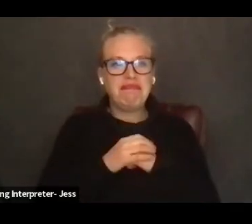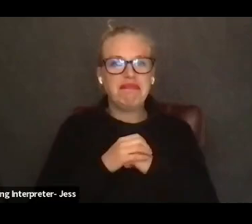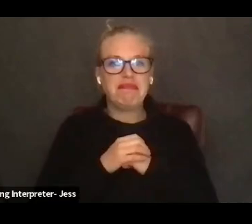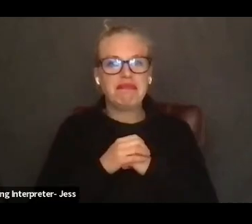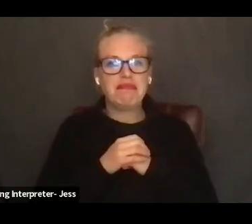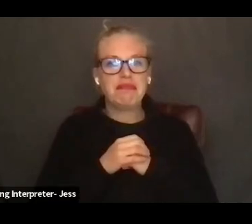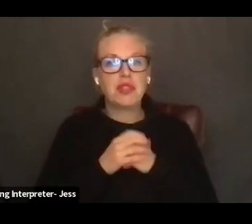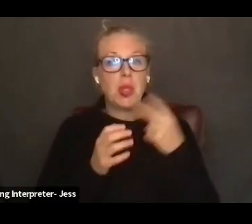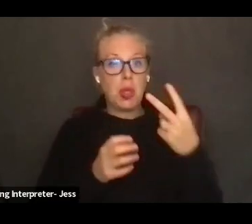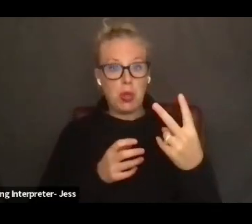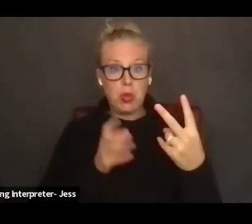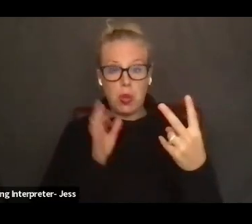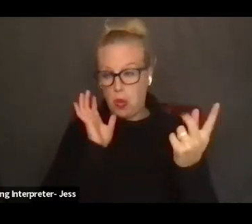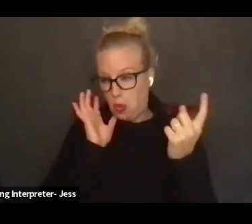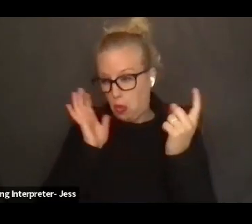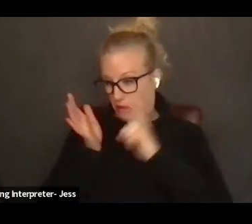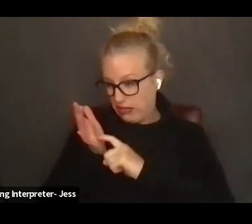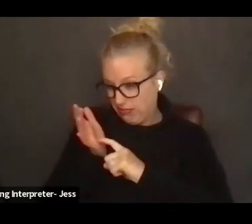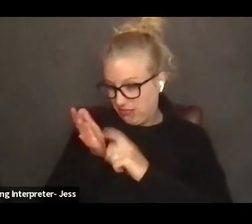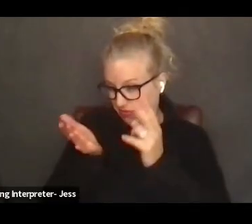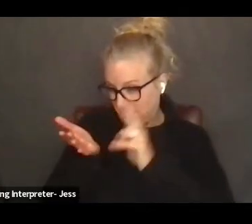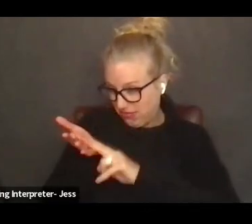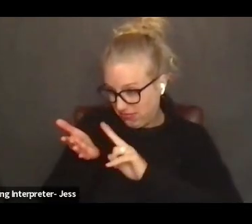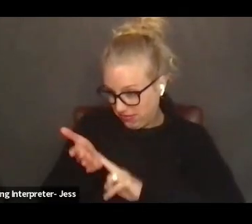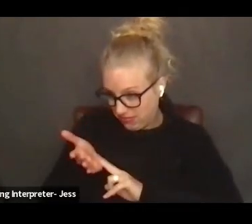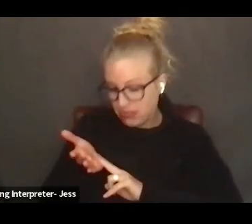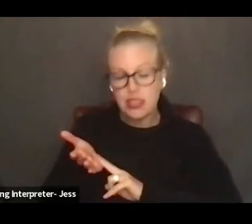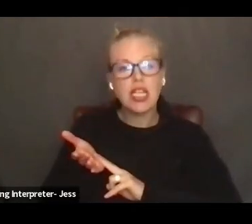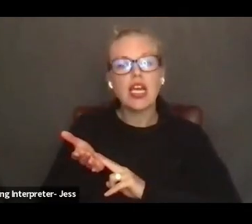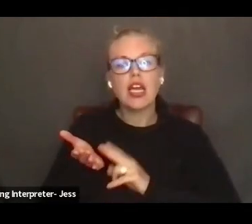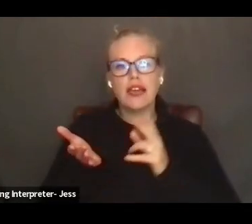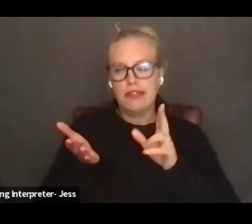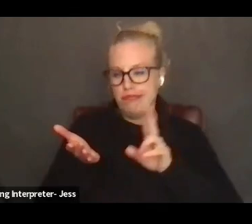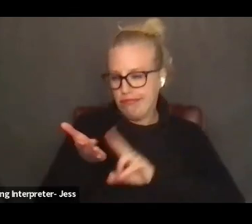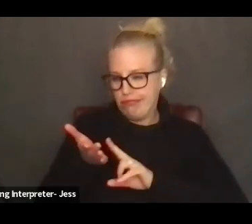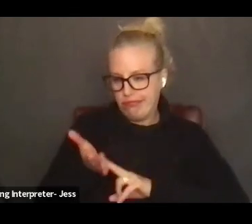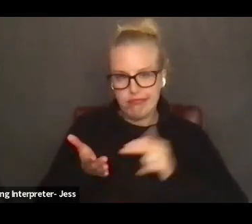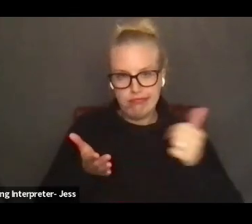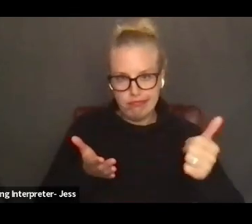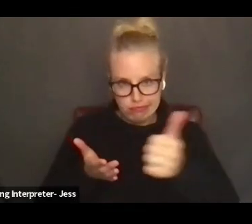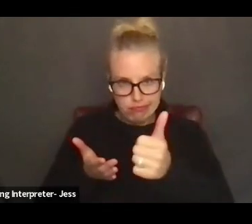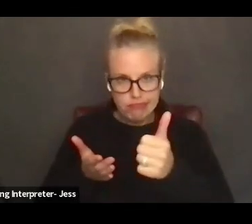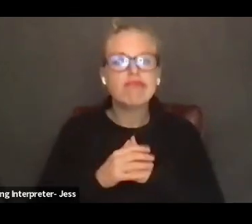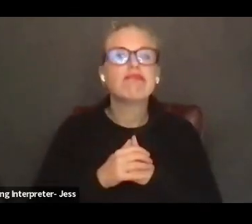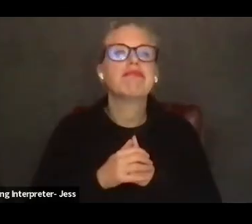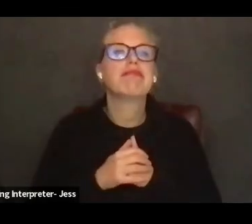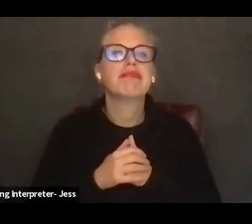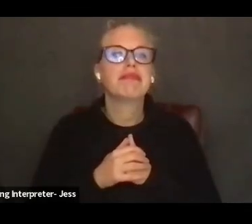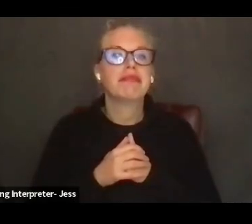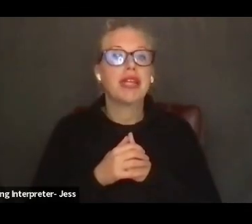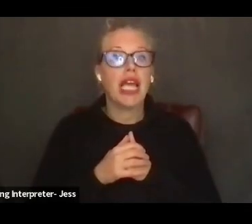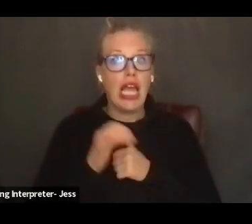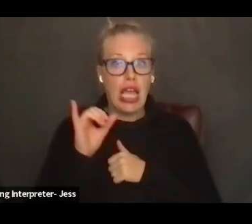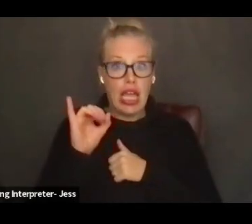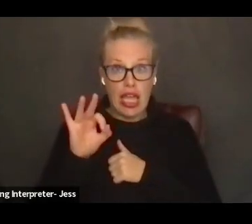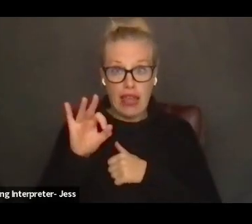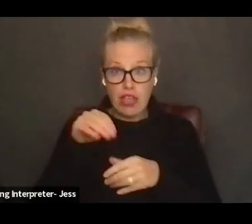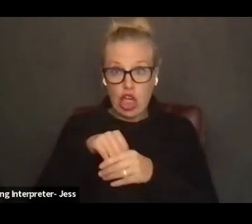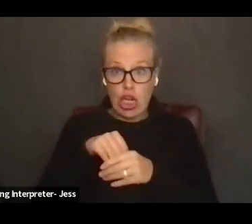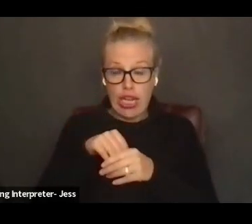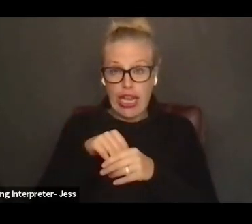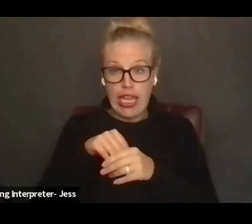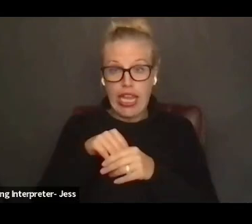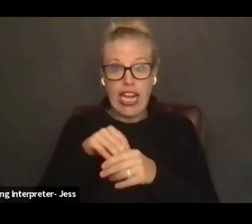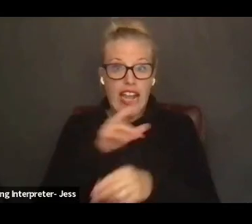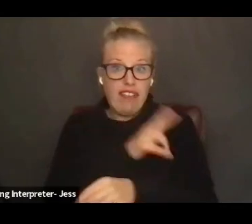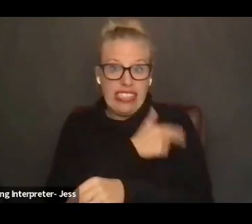The two witnesses can witness your signature. If you are in a facility doing this last